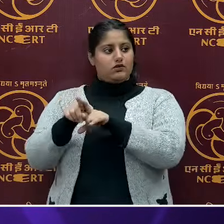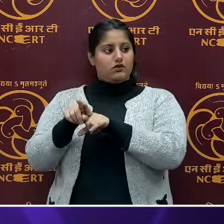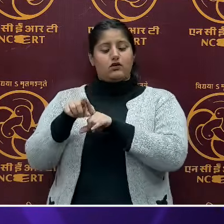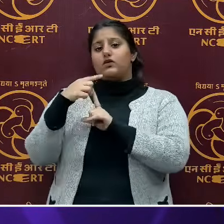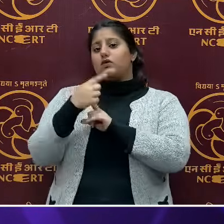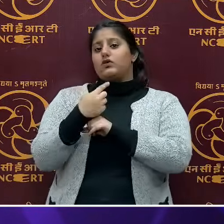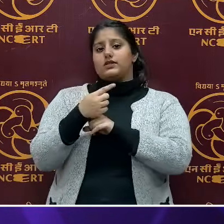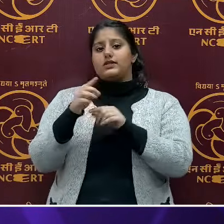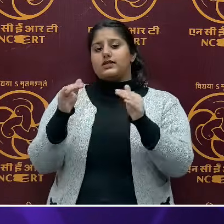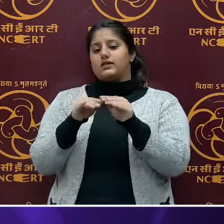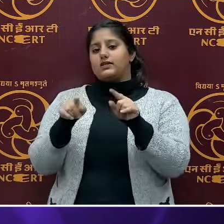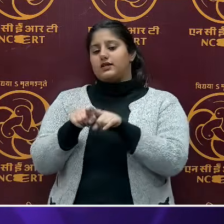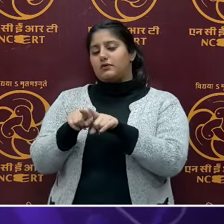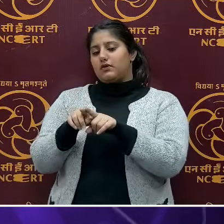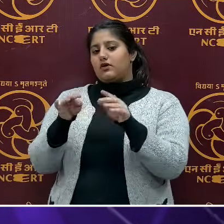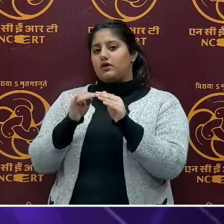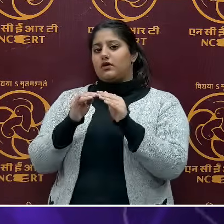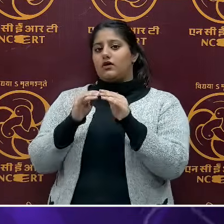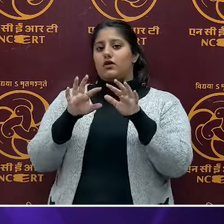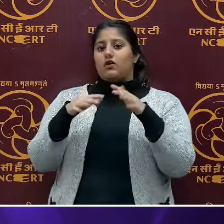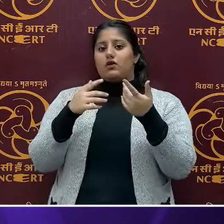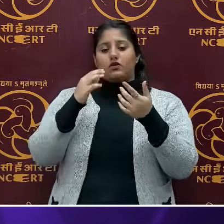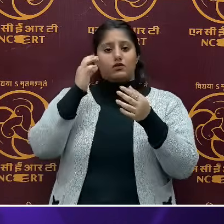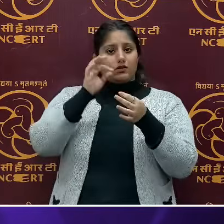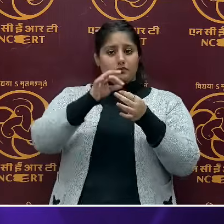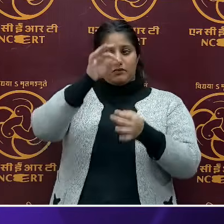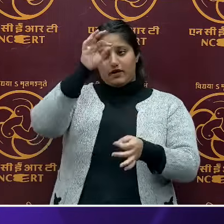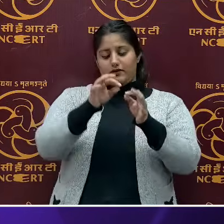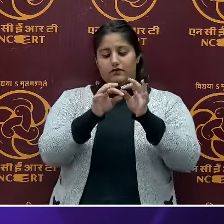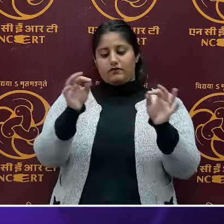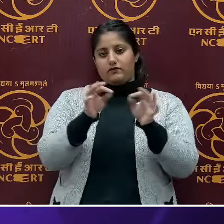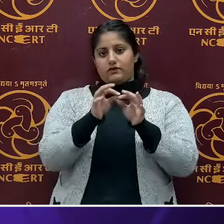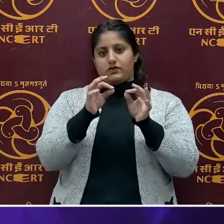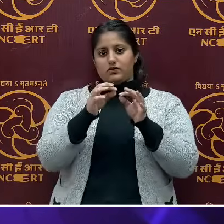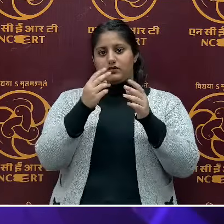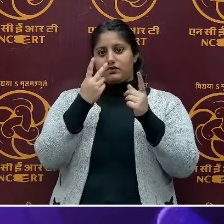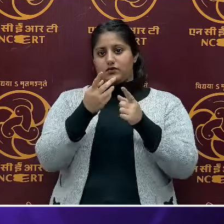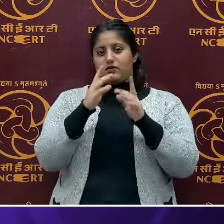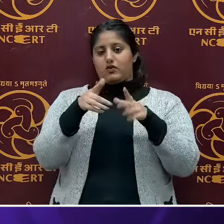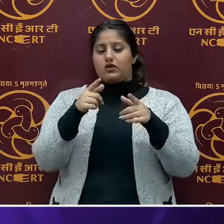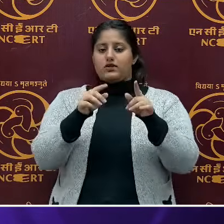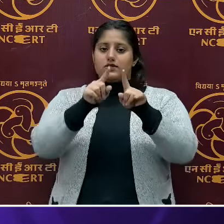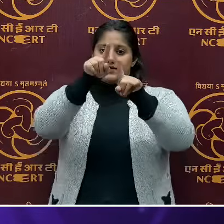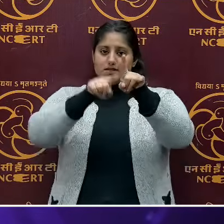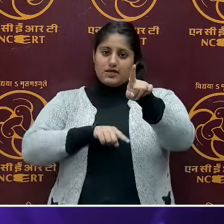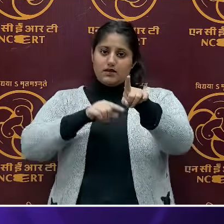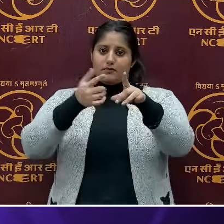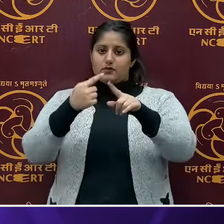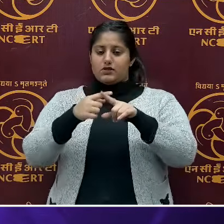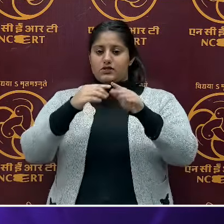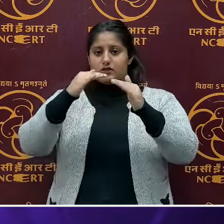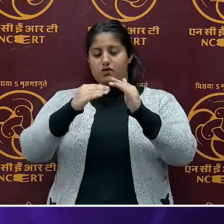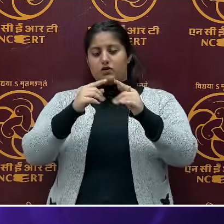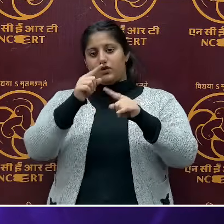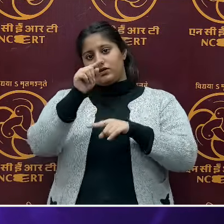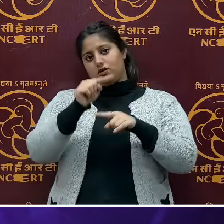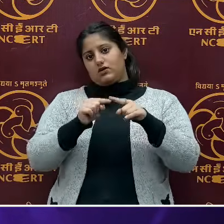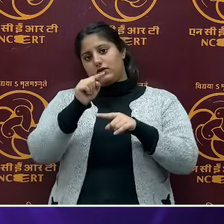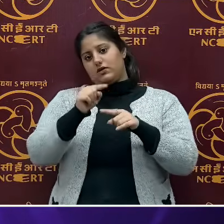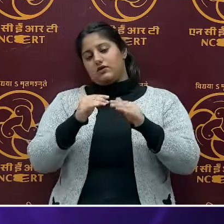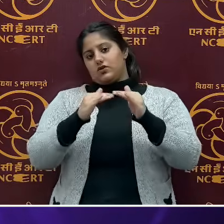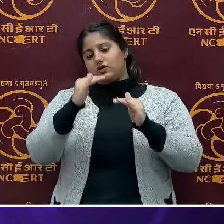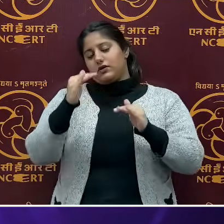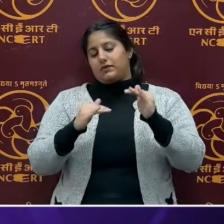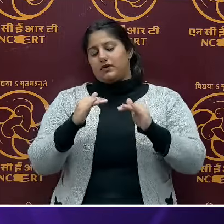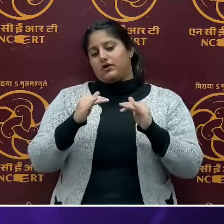other? You can verify this by measuring the width and height using a scale Yeah. and comparing their The ratios, ratios. And in